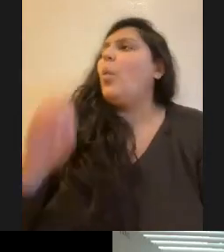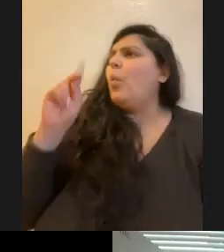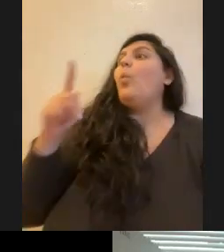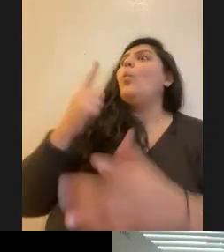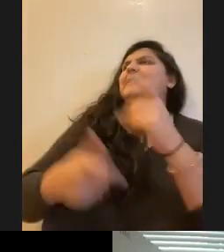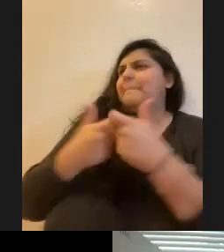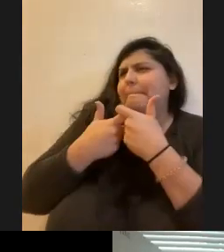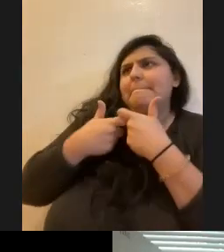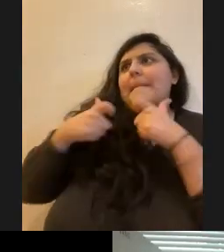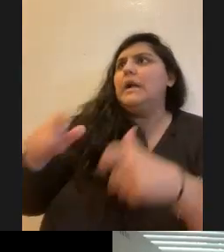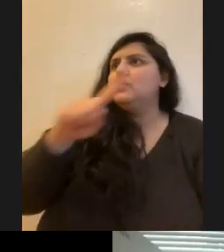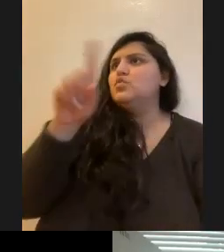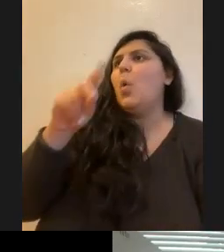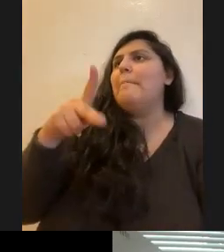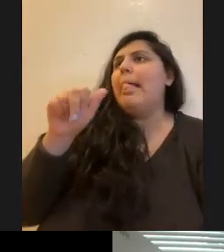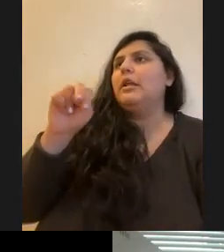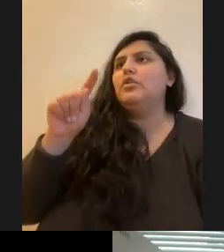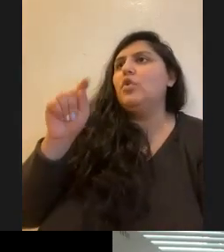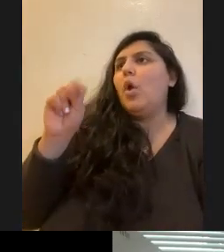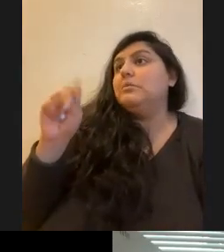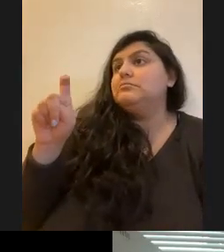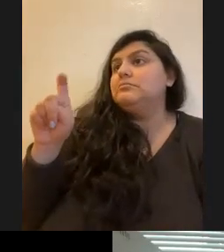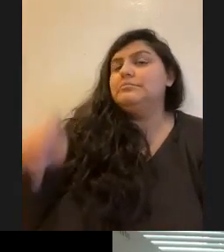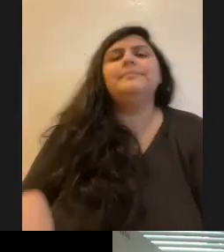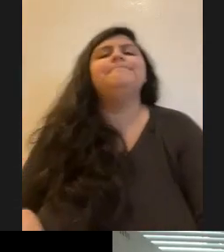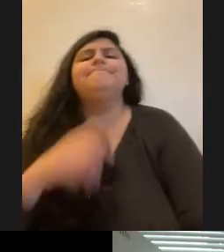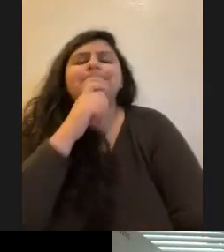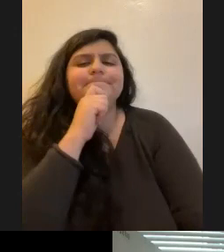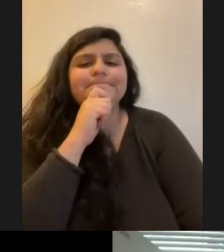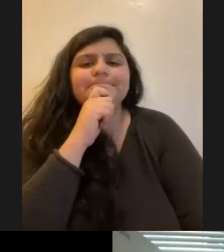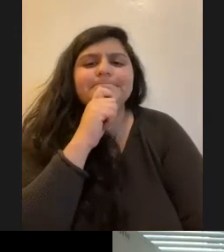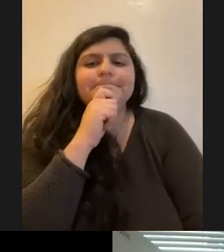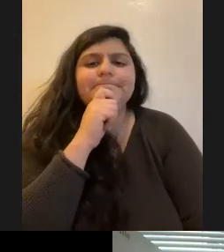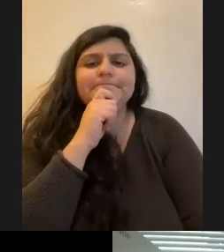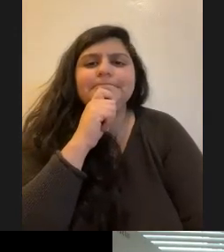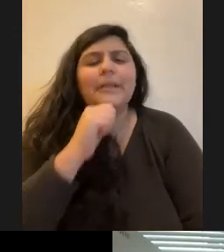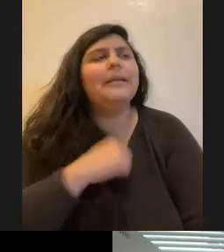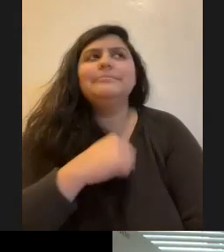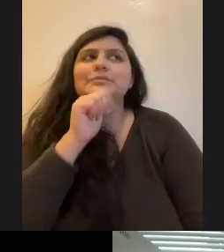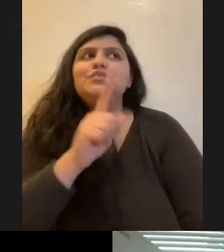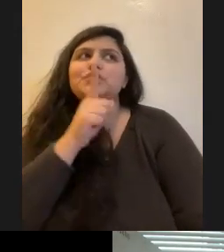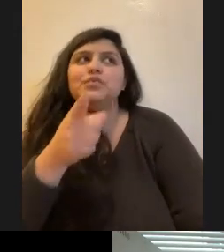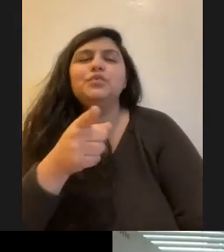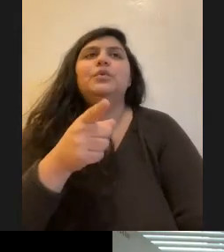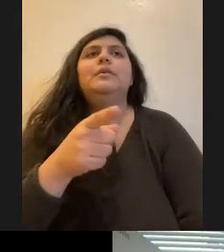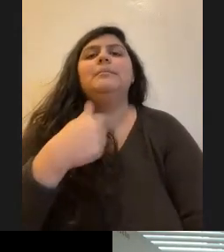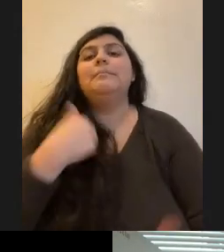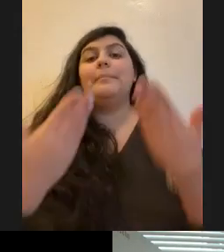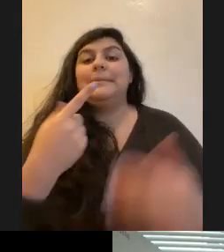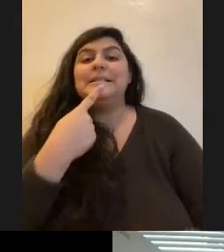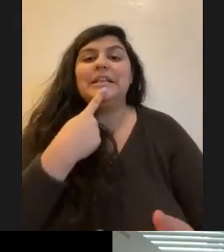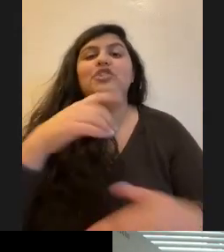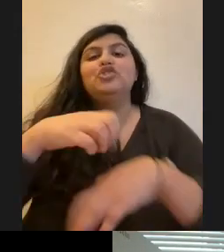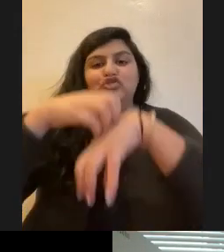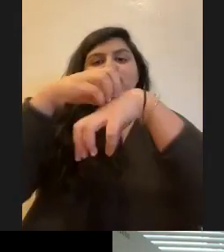zooplankton of all of them? I am not absolutely sure. I would probably say it is a type of